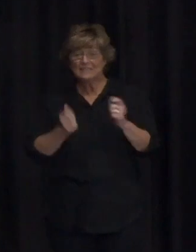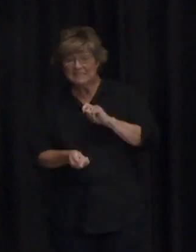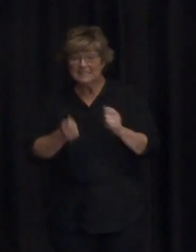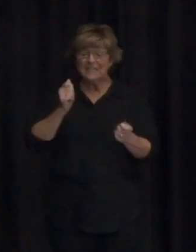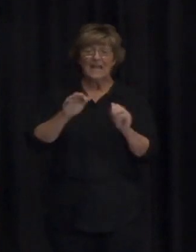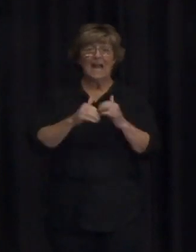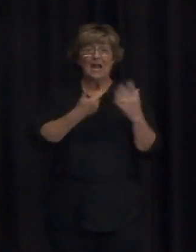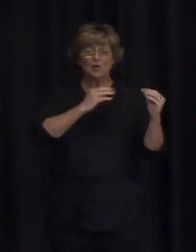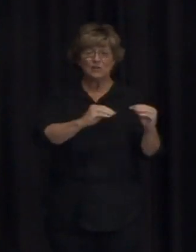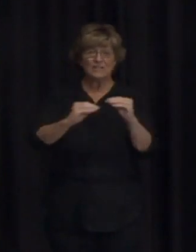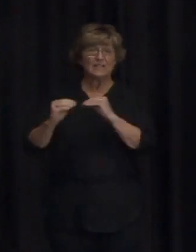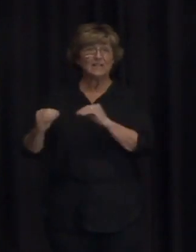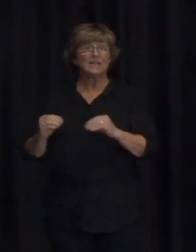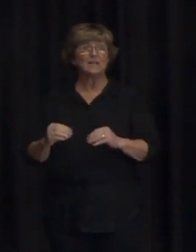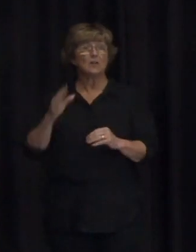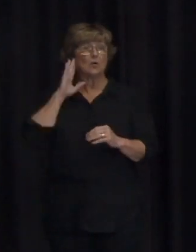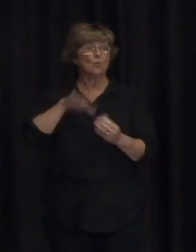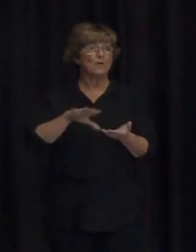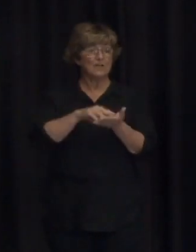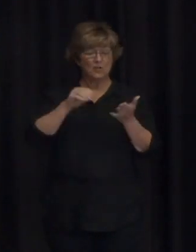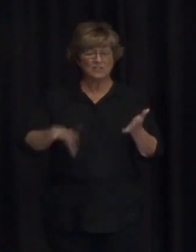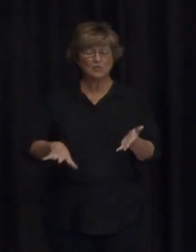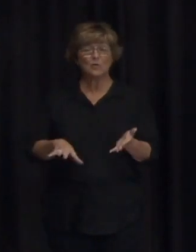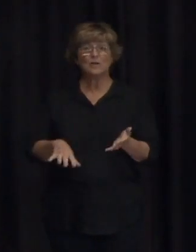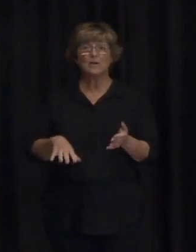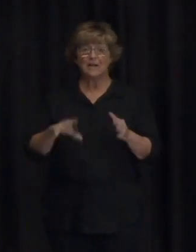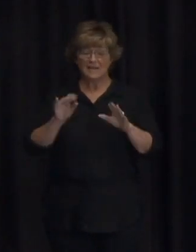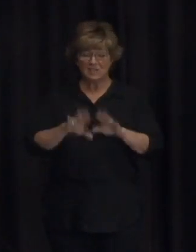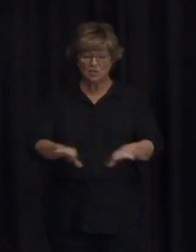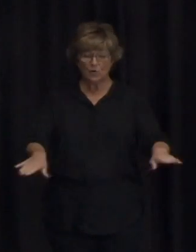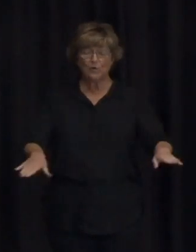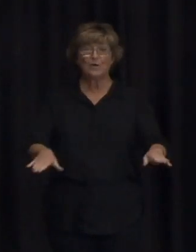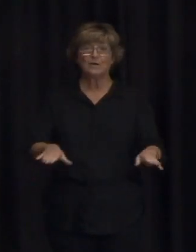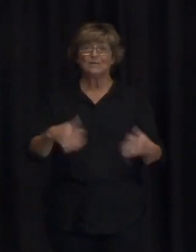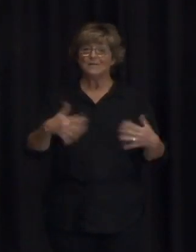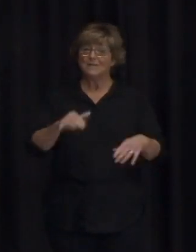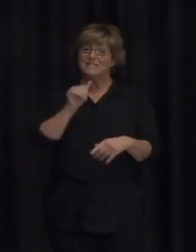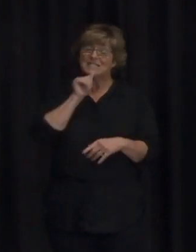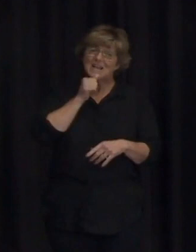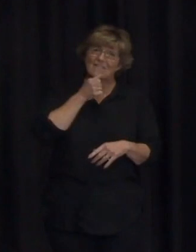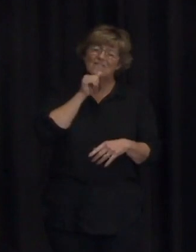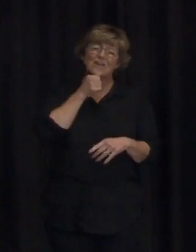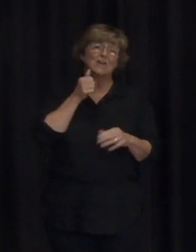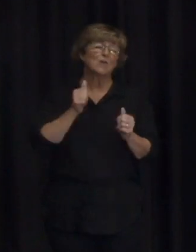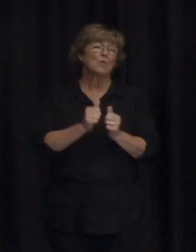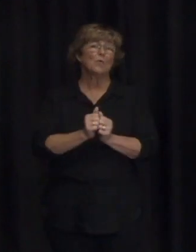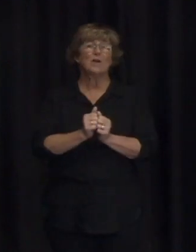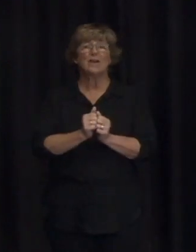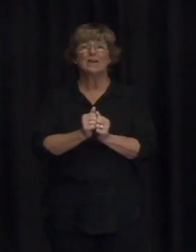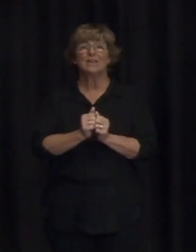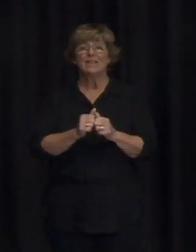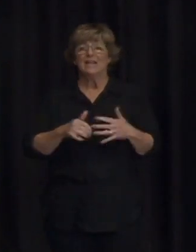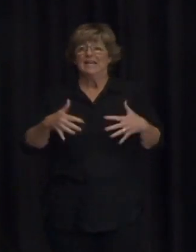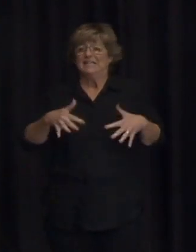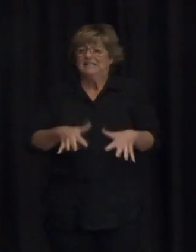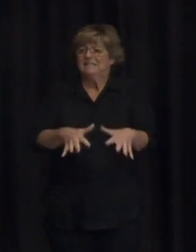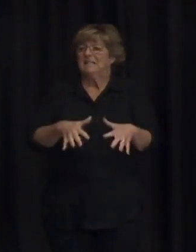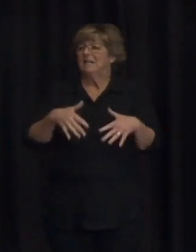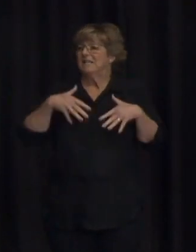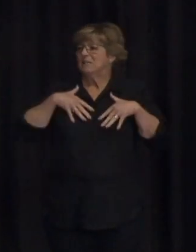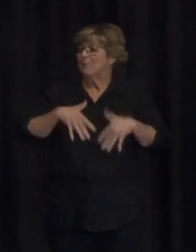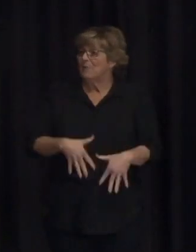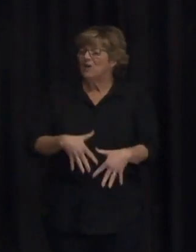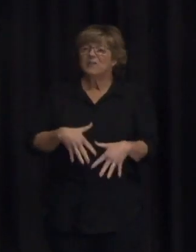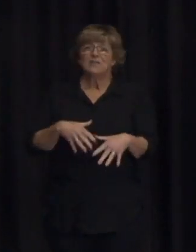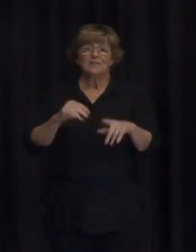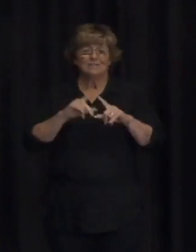they're teaching. We also know that children have been suffering with anxiety and depression and other